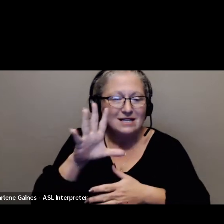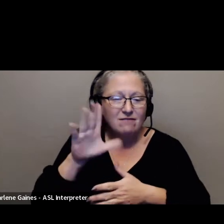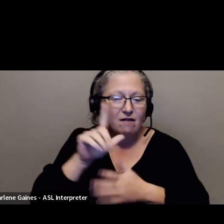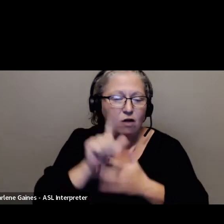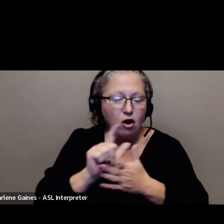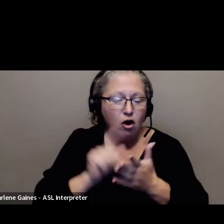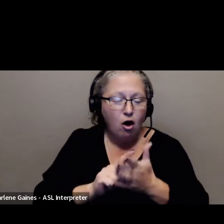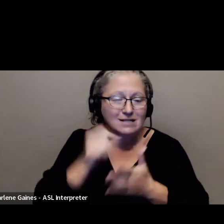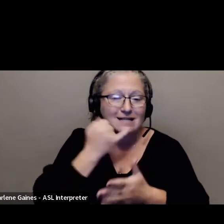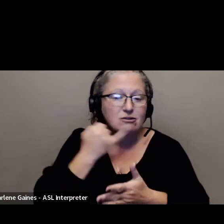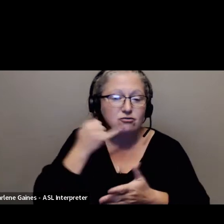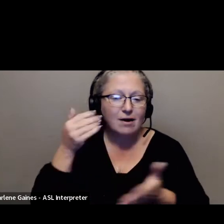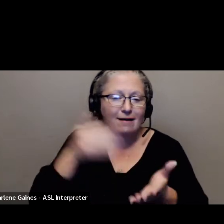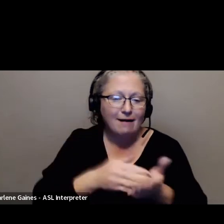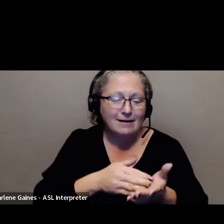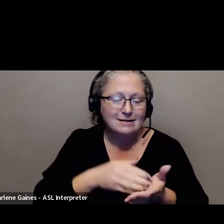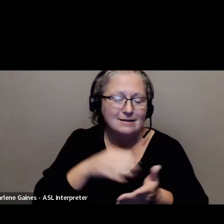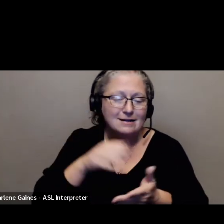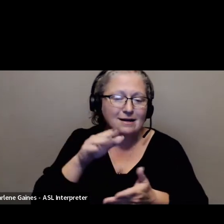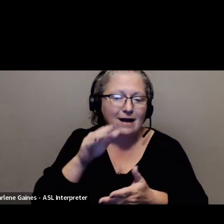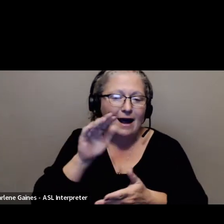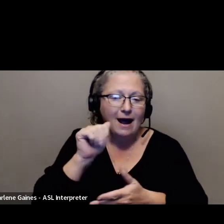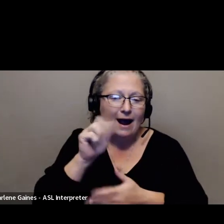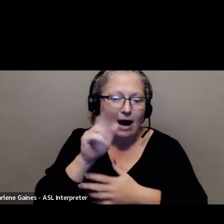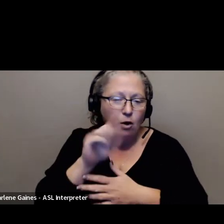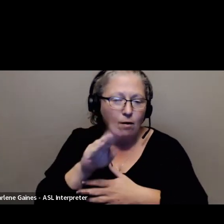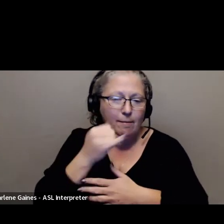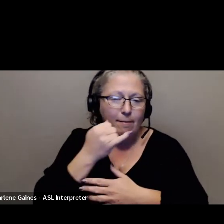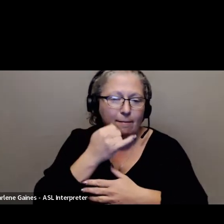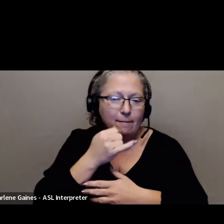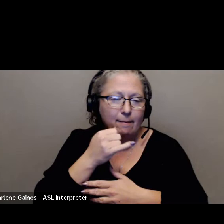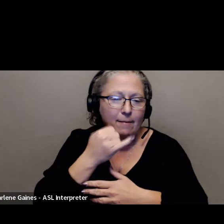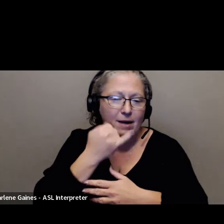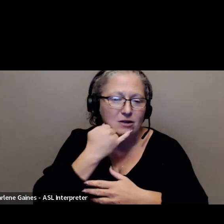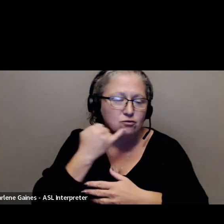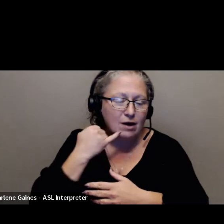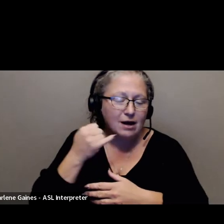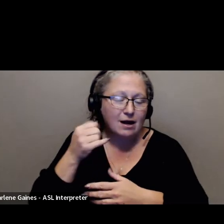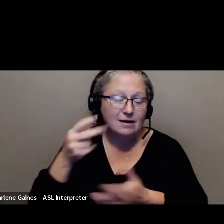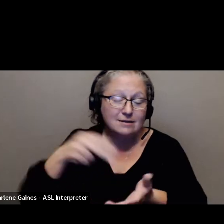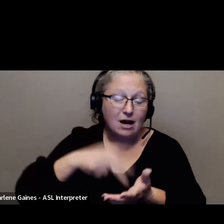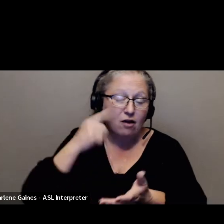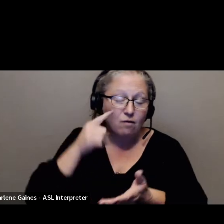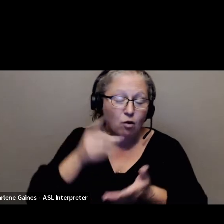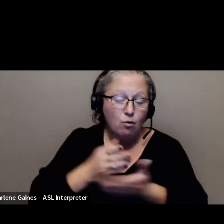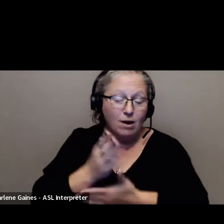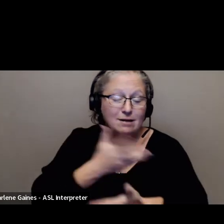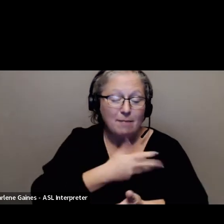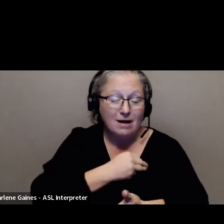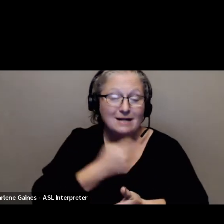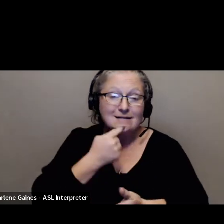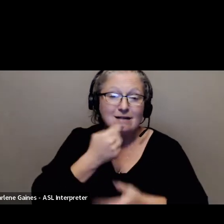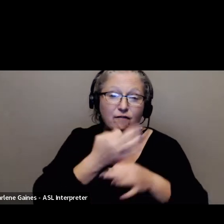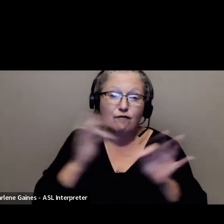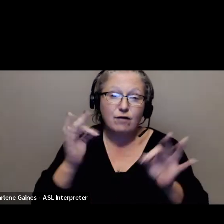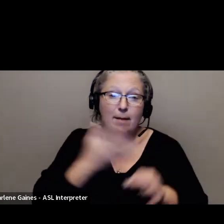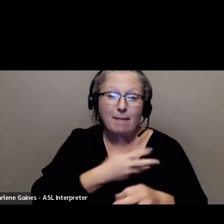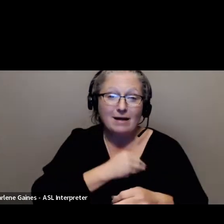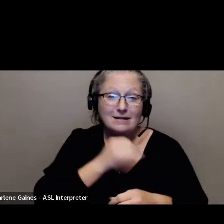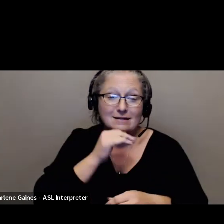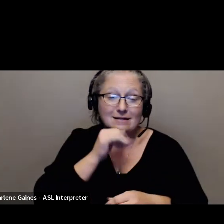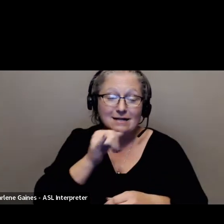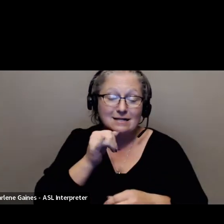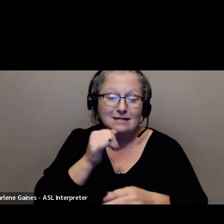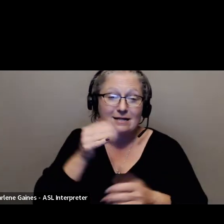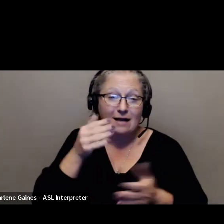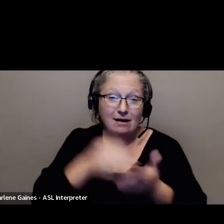that discriminate against Arab Israelis. To say that standing up for the rights of Palestinians and saying free Palestine is anti-Semitic